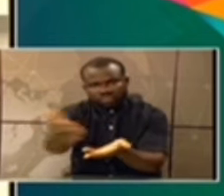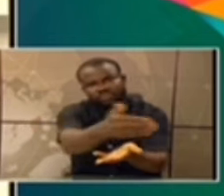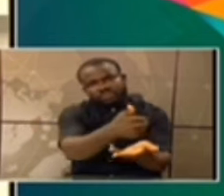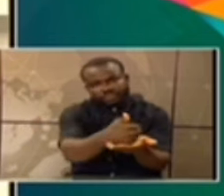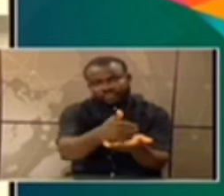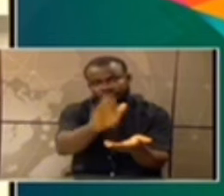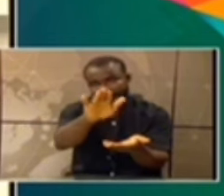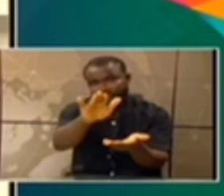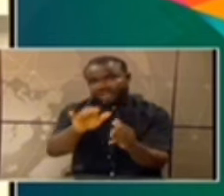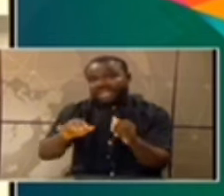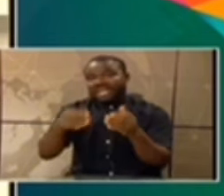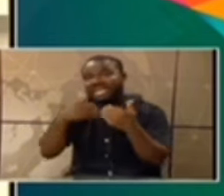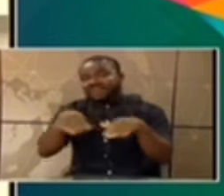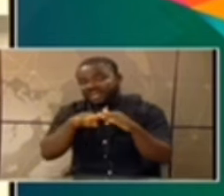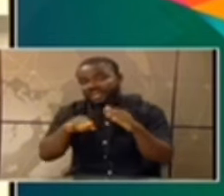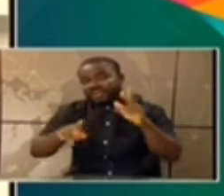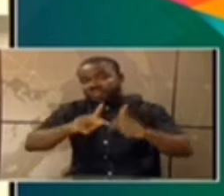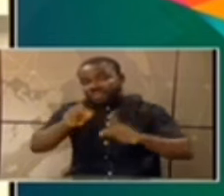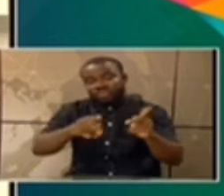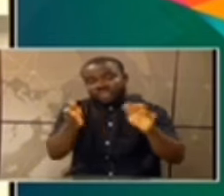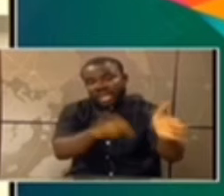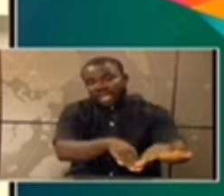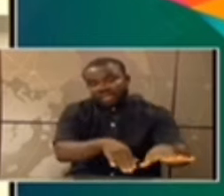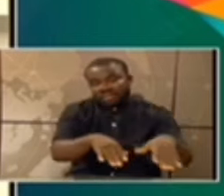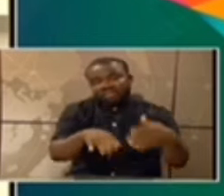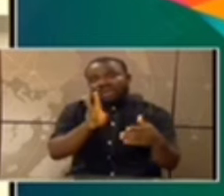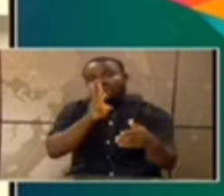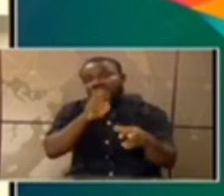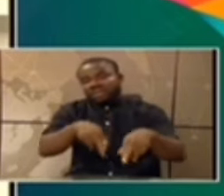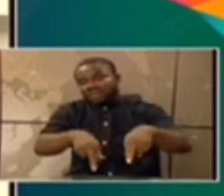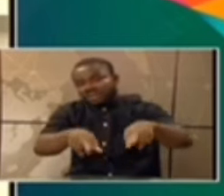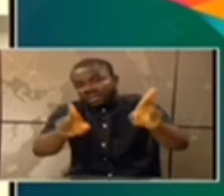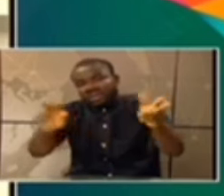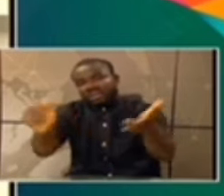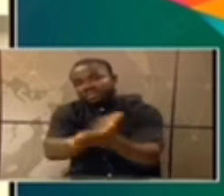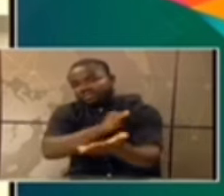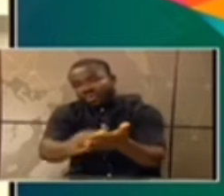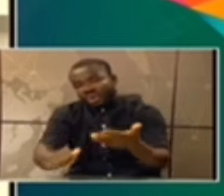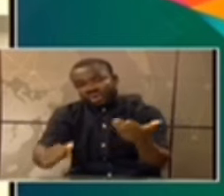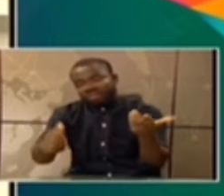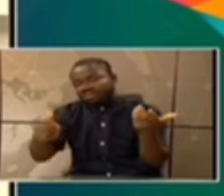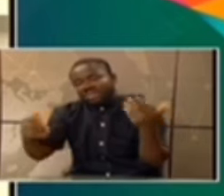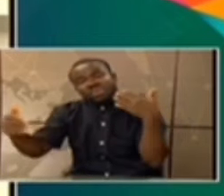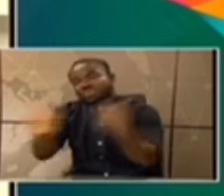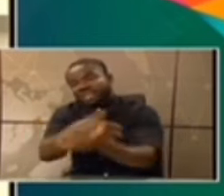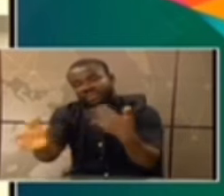It is a nipa be woo. And sooner be say, na ye be shill, ye be woo, and foul